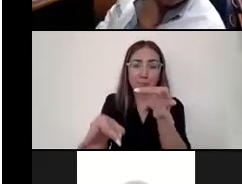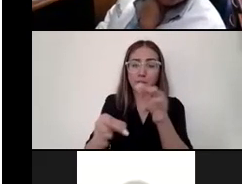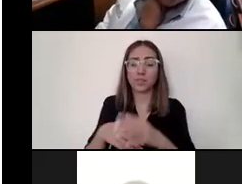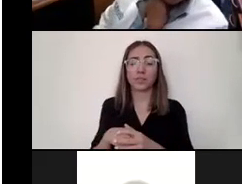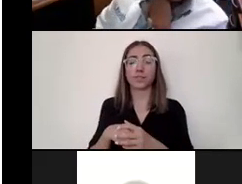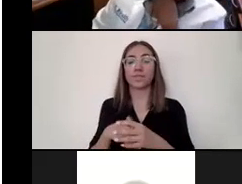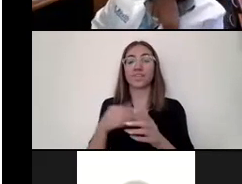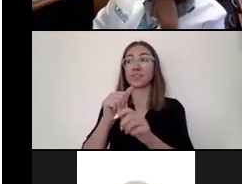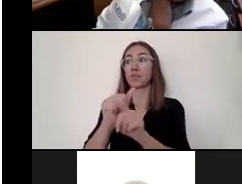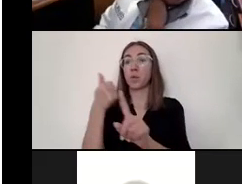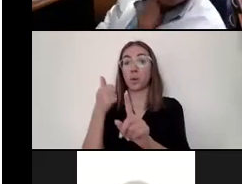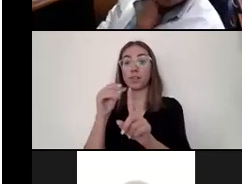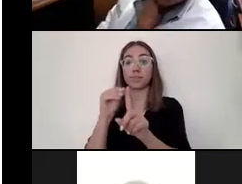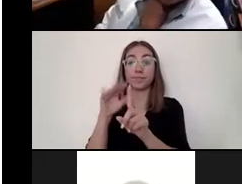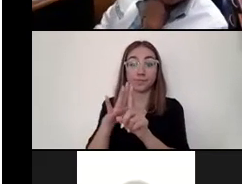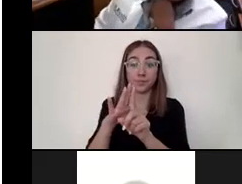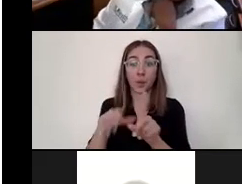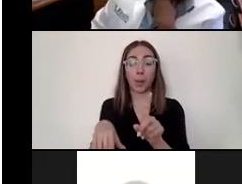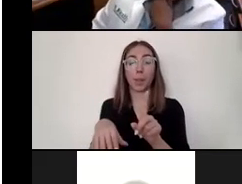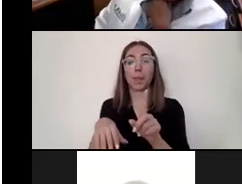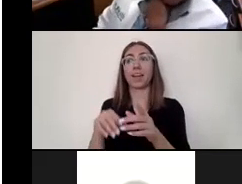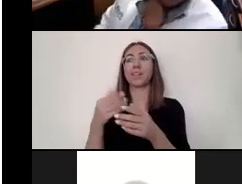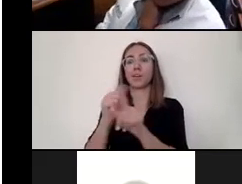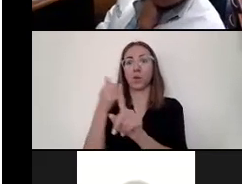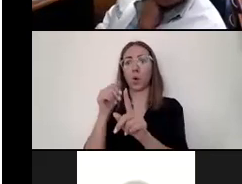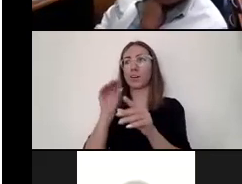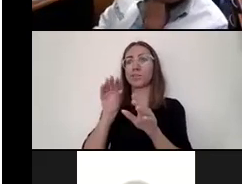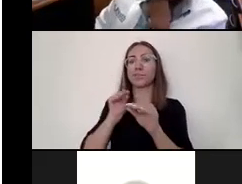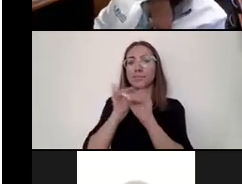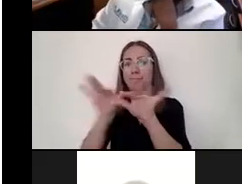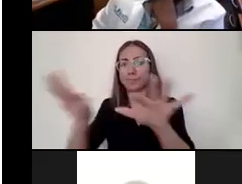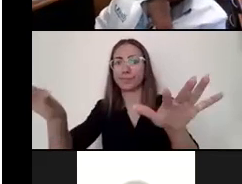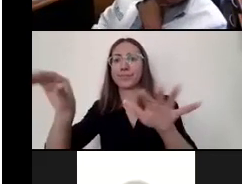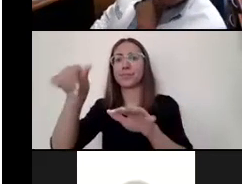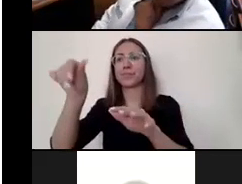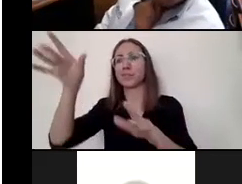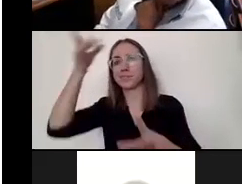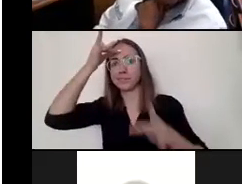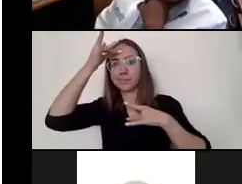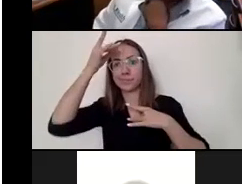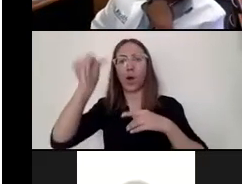exposed to the virus, and two, avoid exposing others. Like any other public